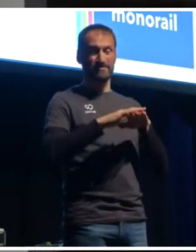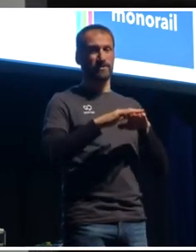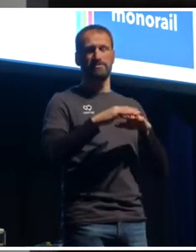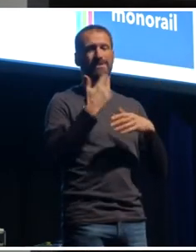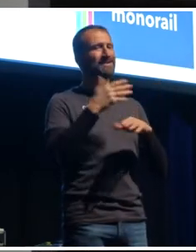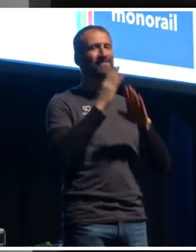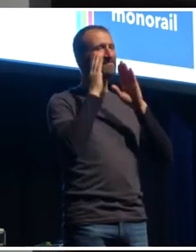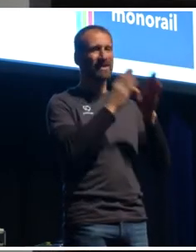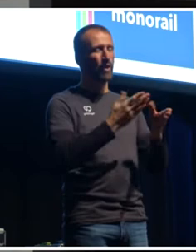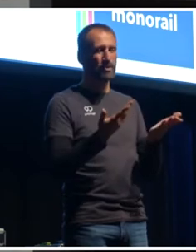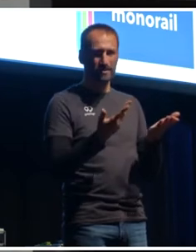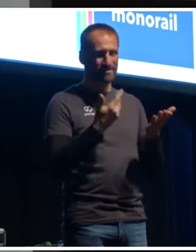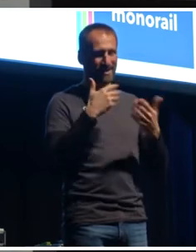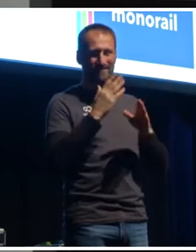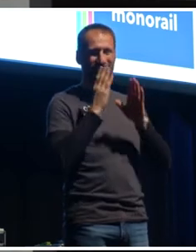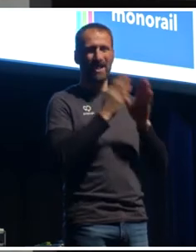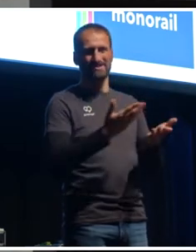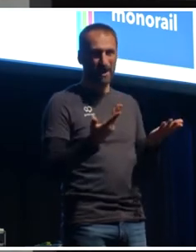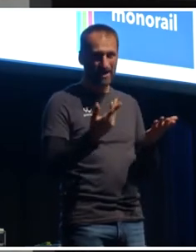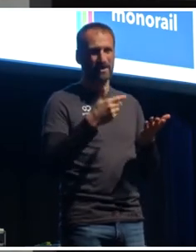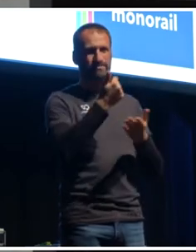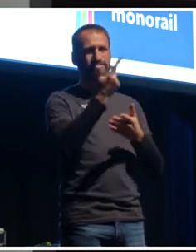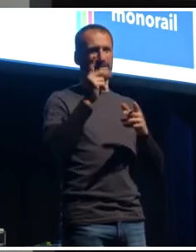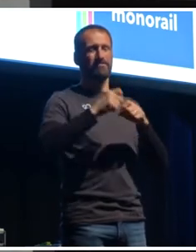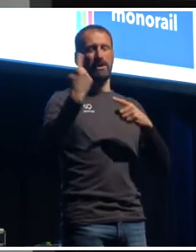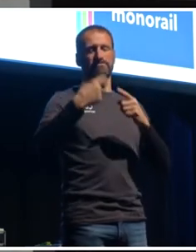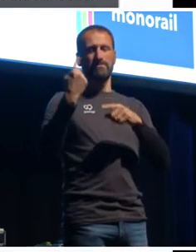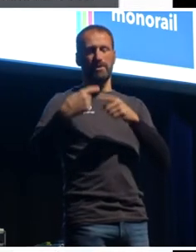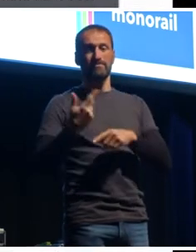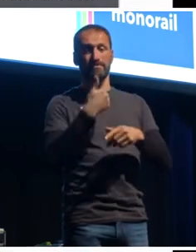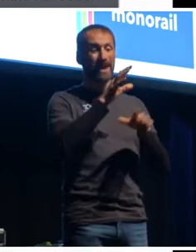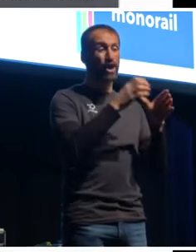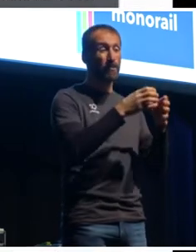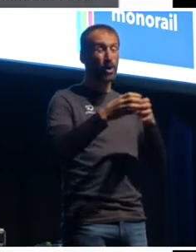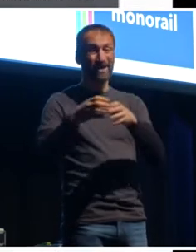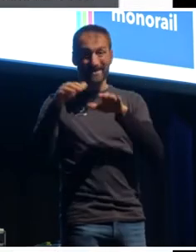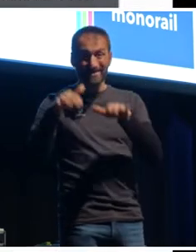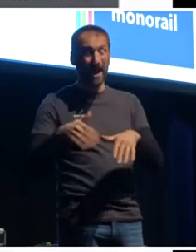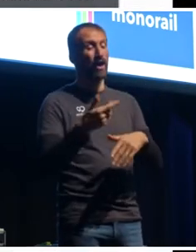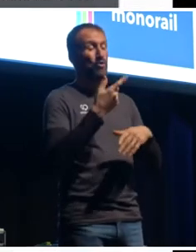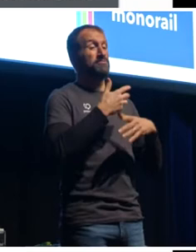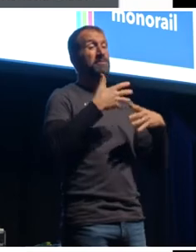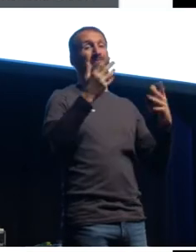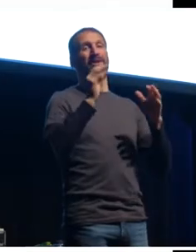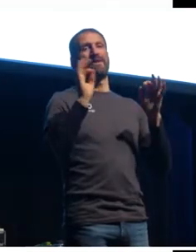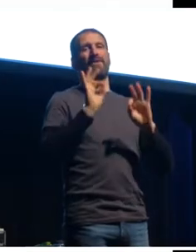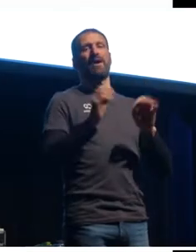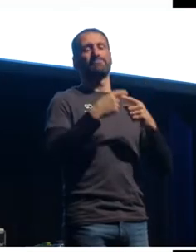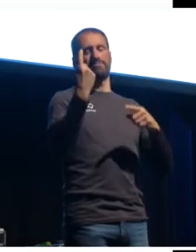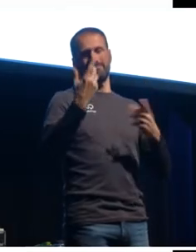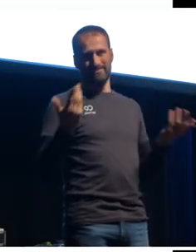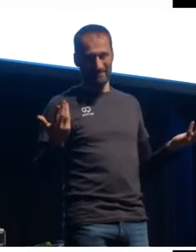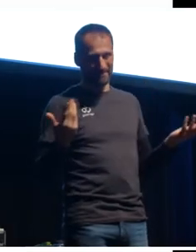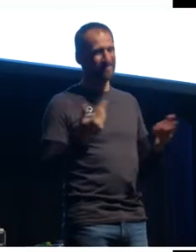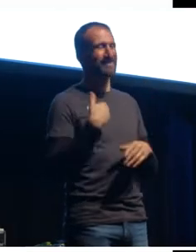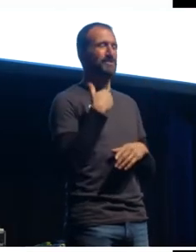more things to break the more components that you add to your architecture. And because of that, as a consequence